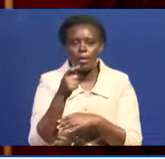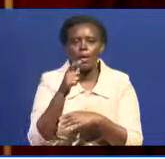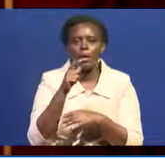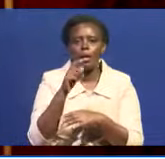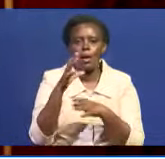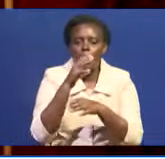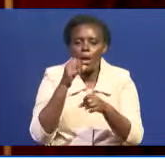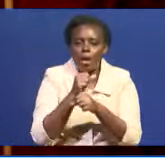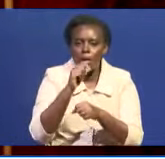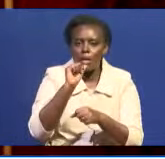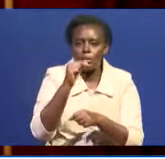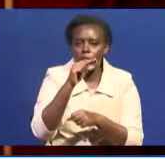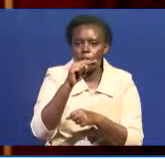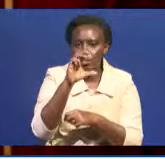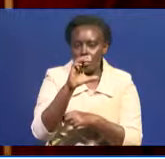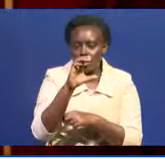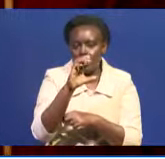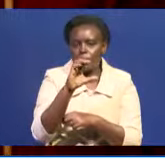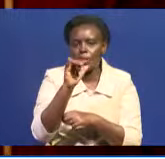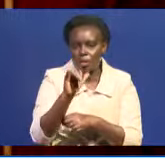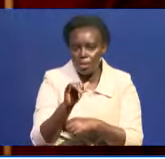Kenya